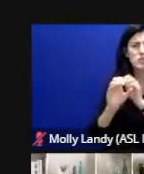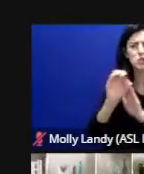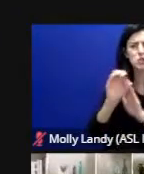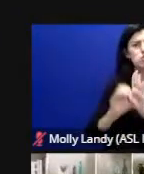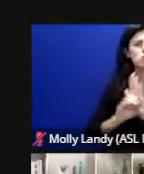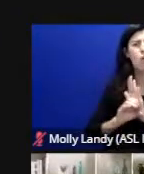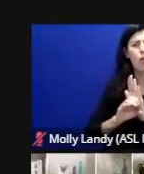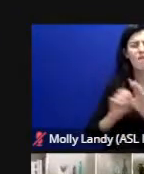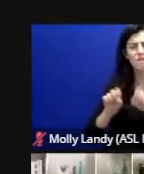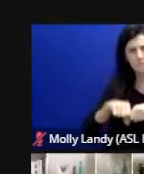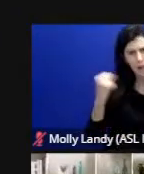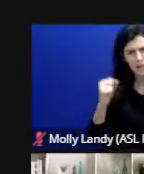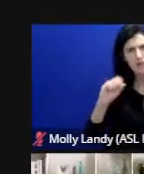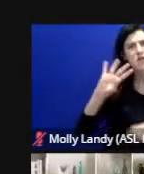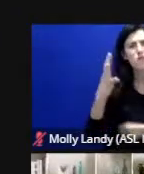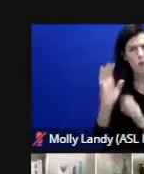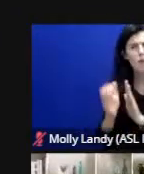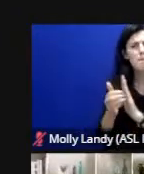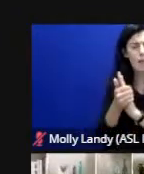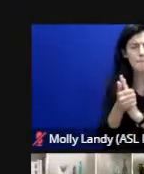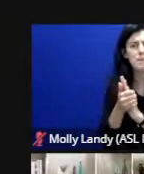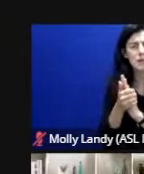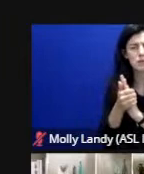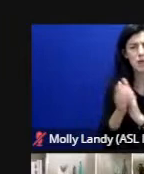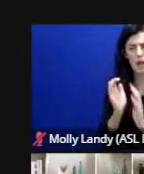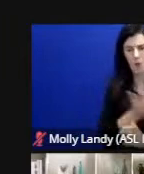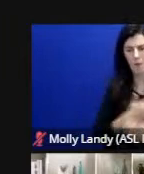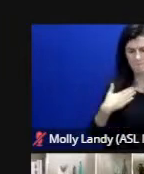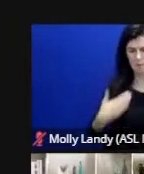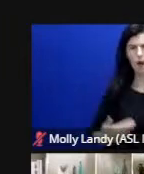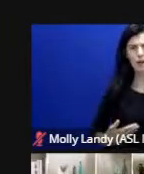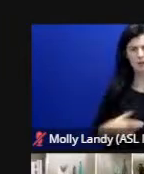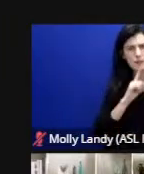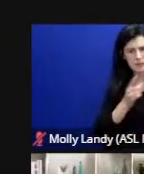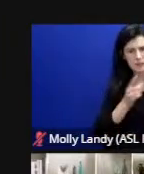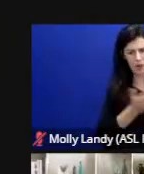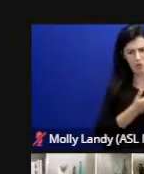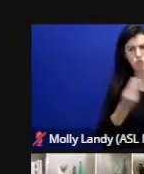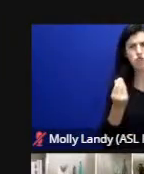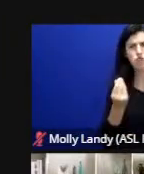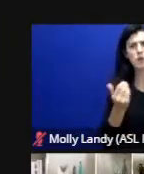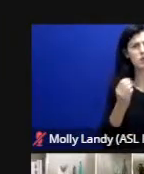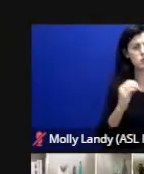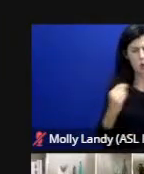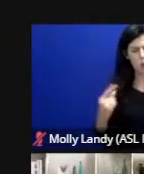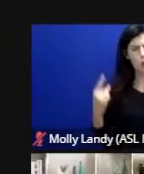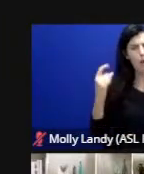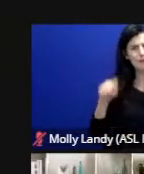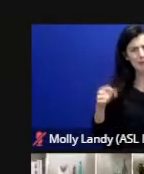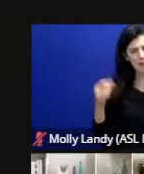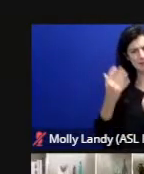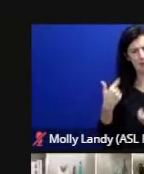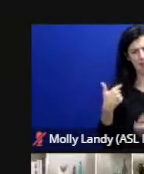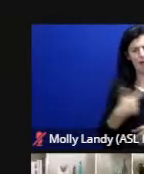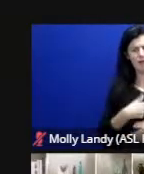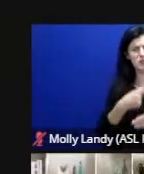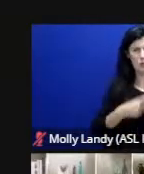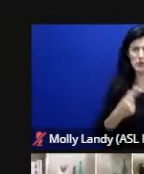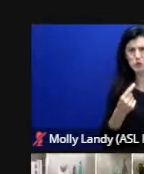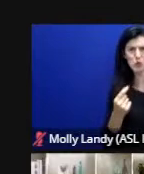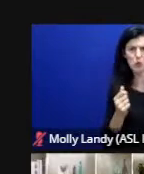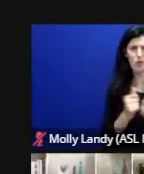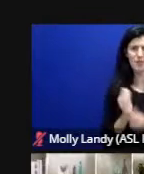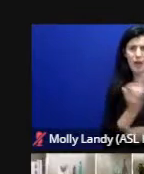our Fourth Amendment because our body is our property and nobody can tell us what to do with our property. And it's